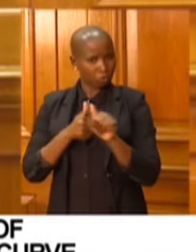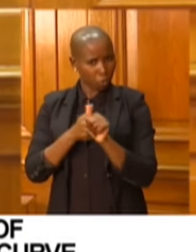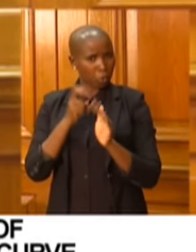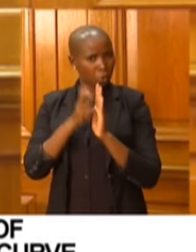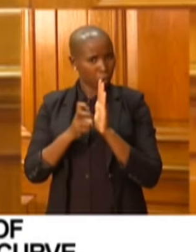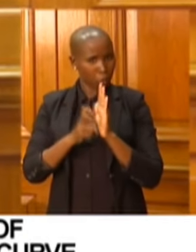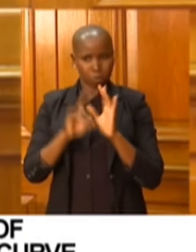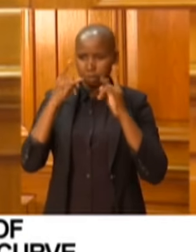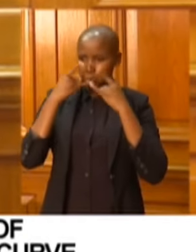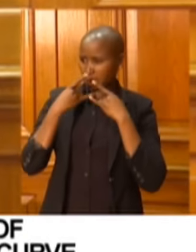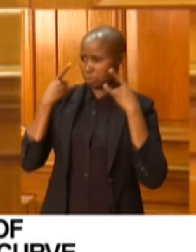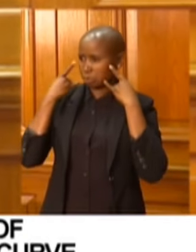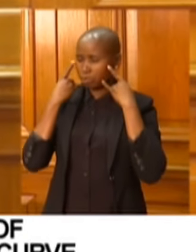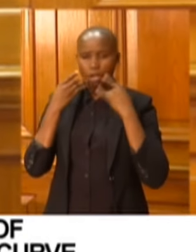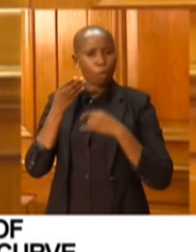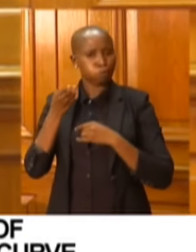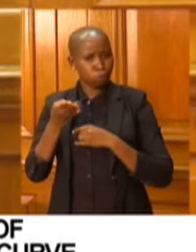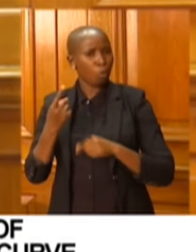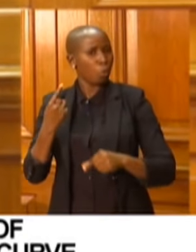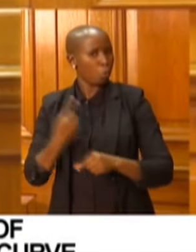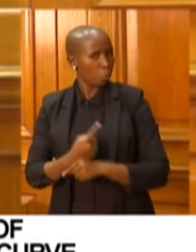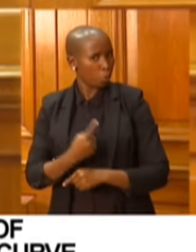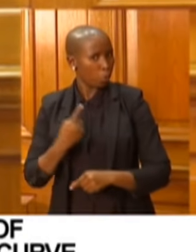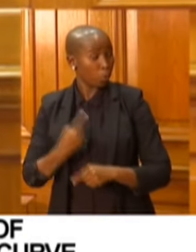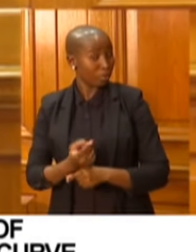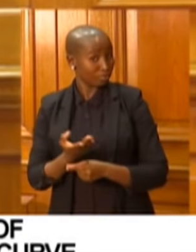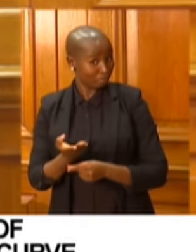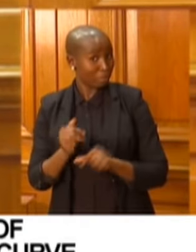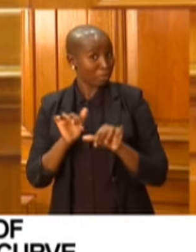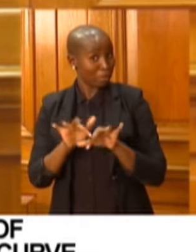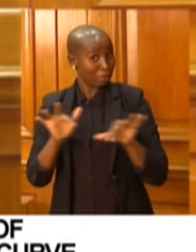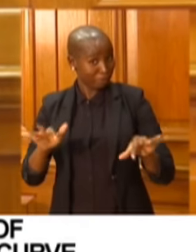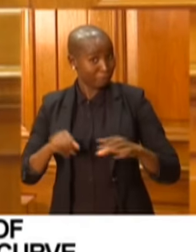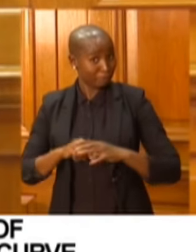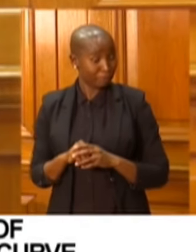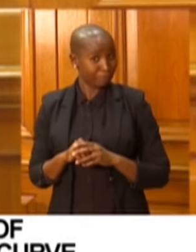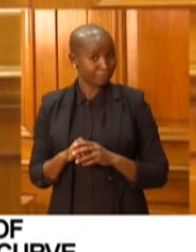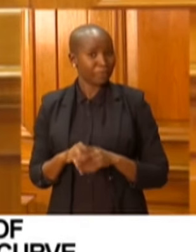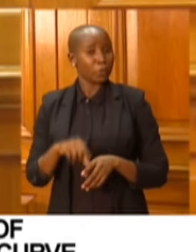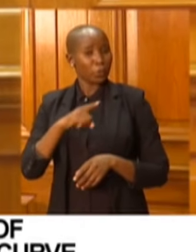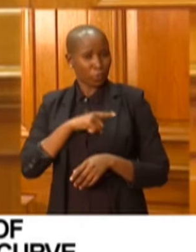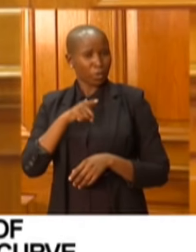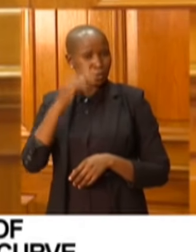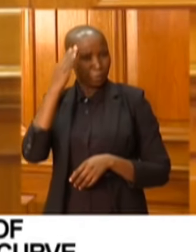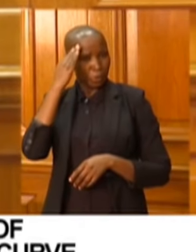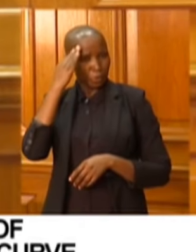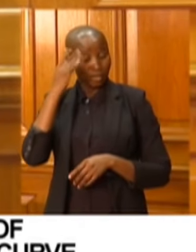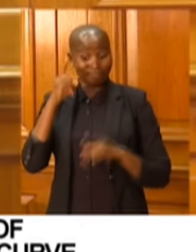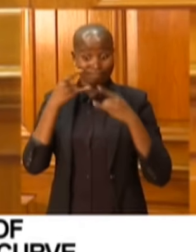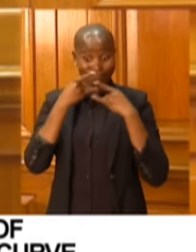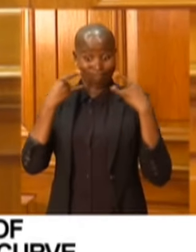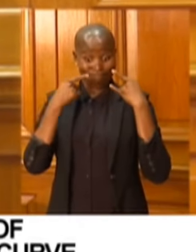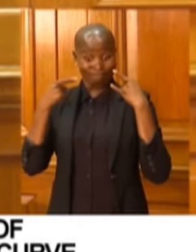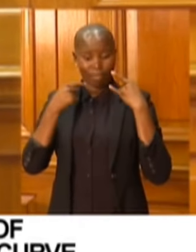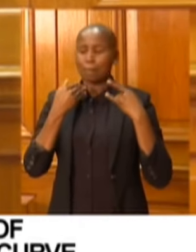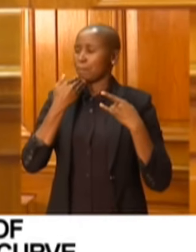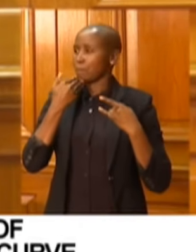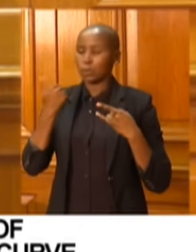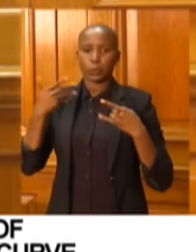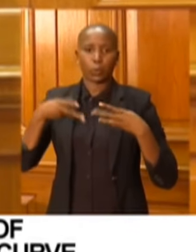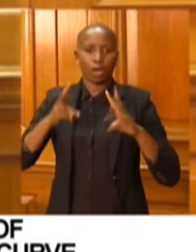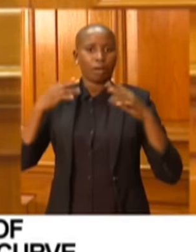masks whenever we are in public. As we know, this is one of the best ways to prevent transmission